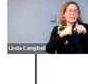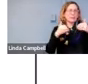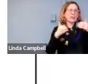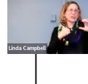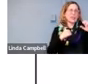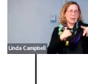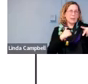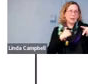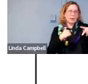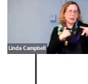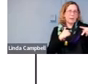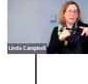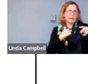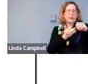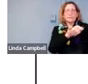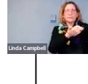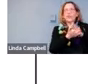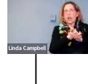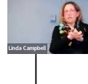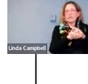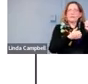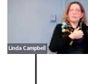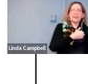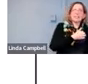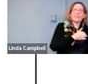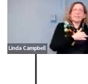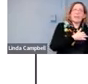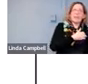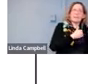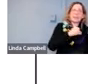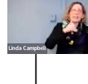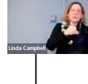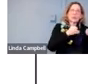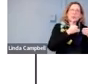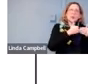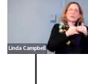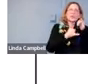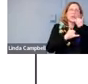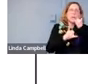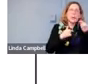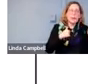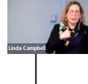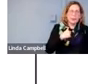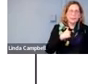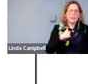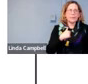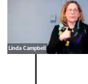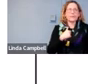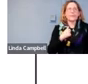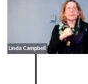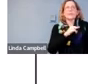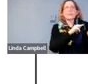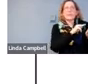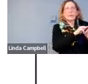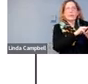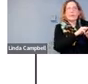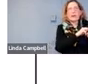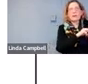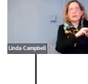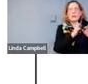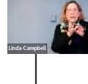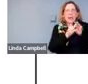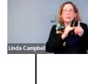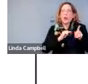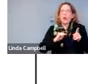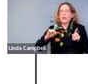This graph shows the number of lakes with chain pickerel documented in them since 1940 when they were introduced in